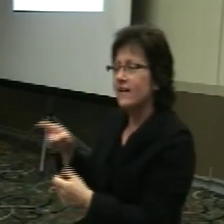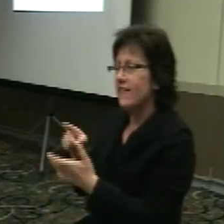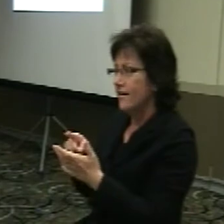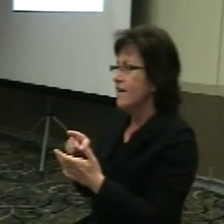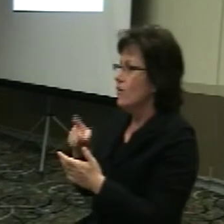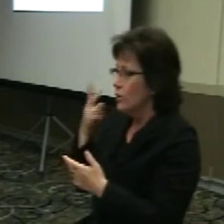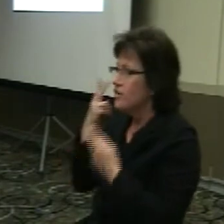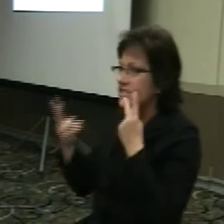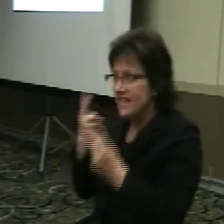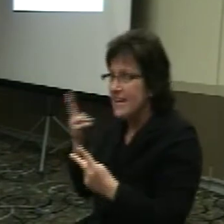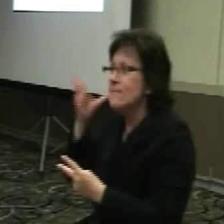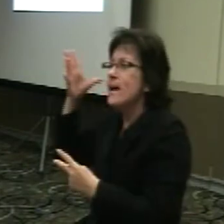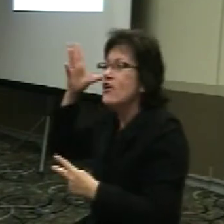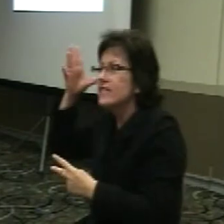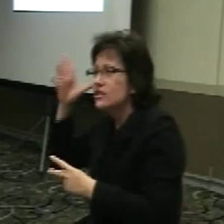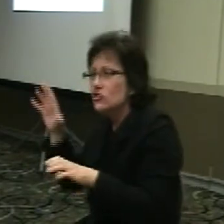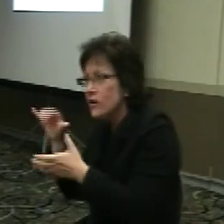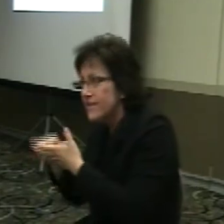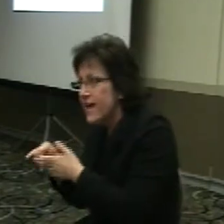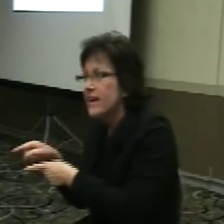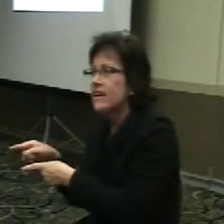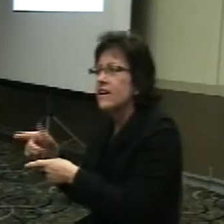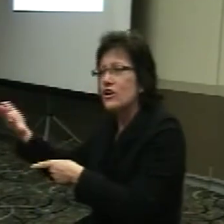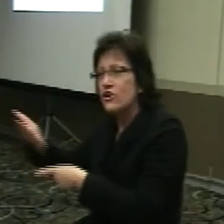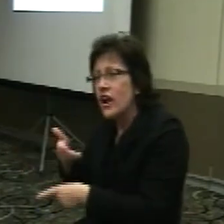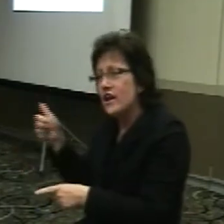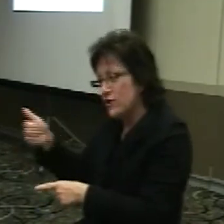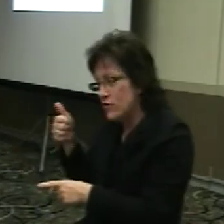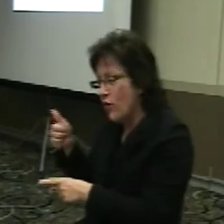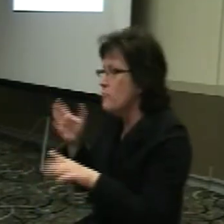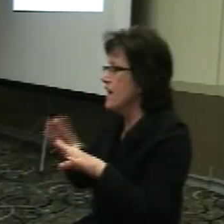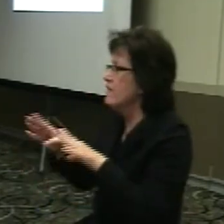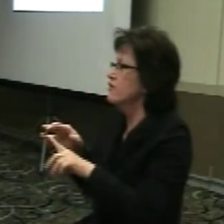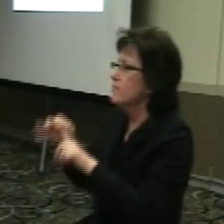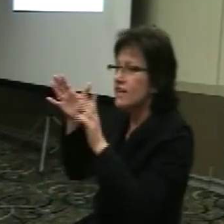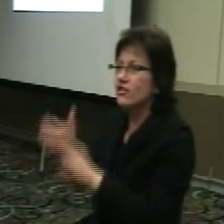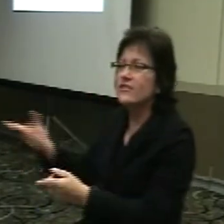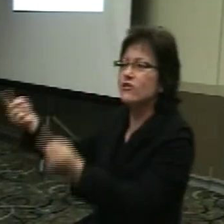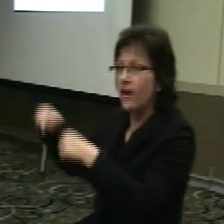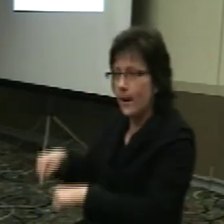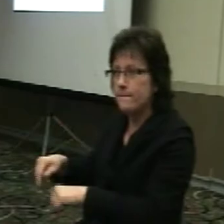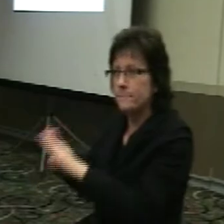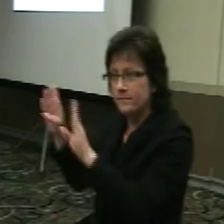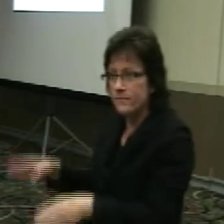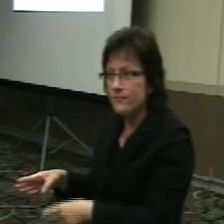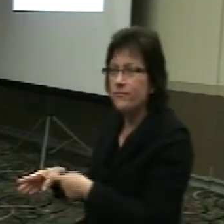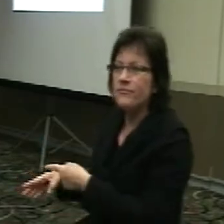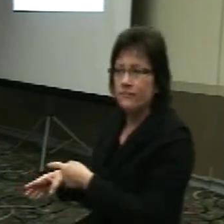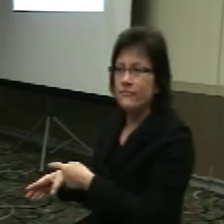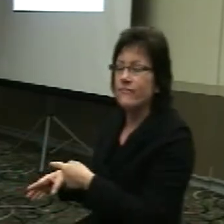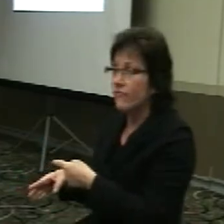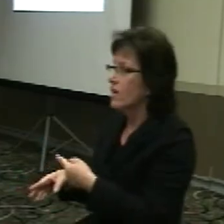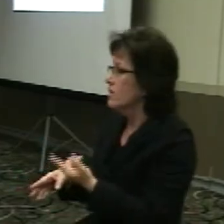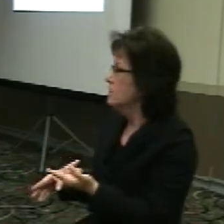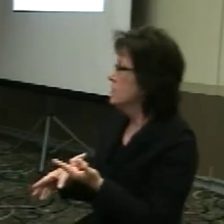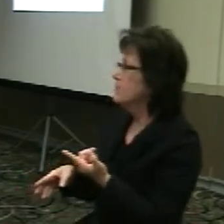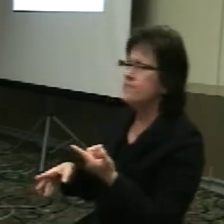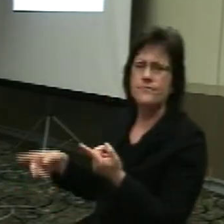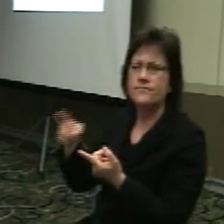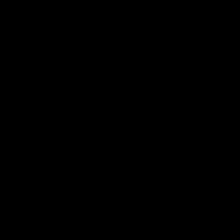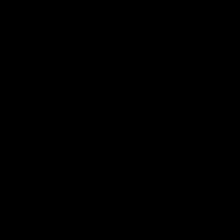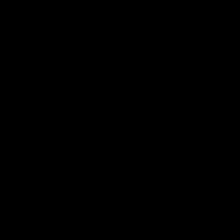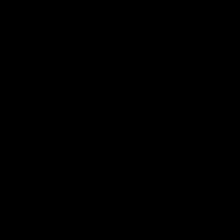seeing parents who are doing this. They're hiring their own behavior specialists to come in. And so you were talking